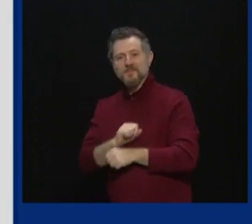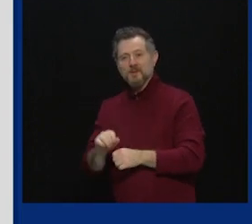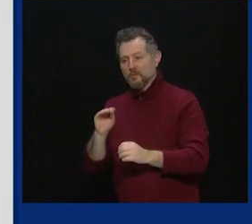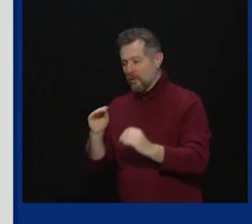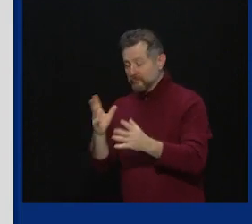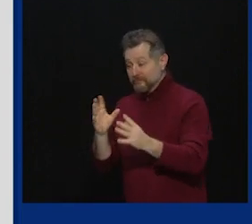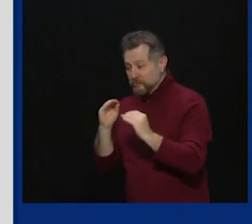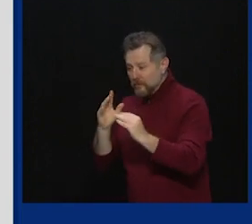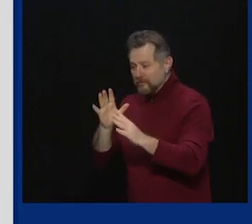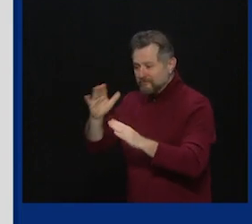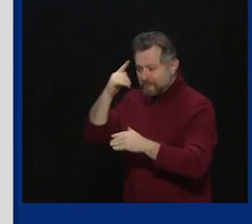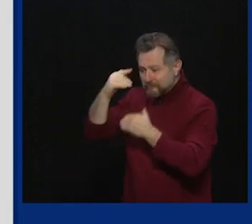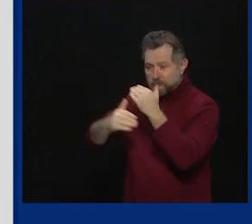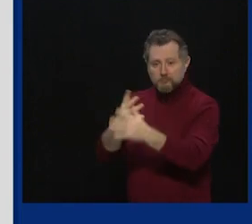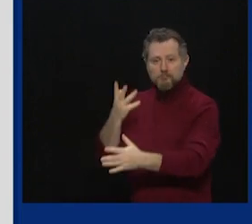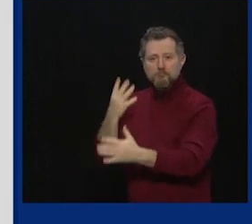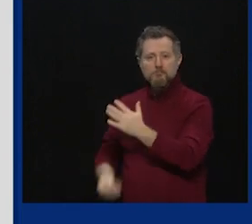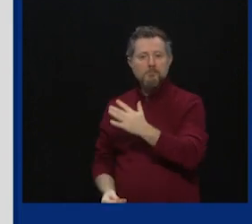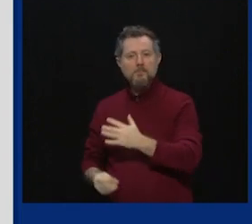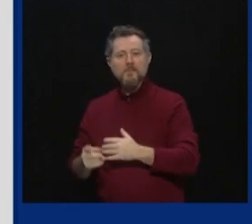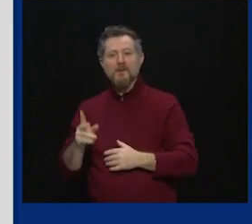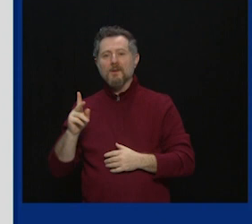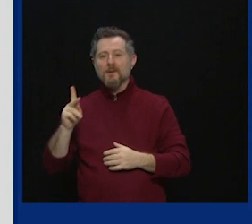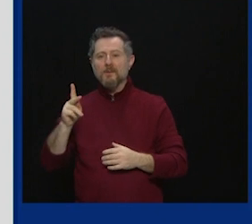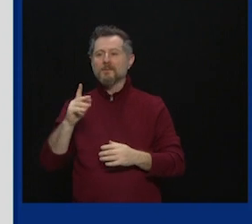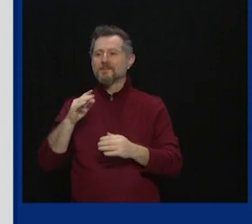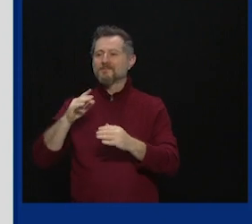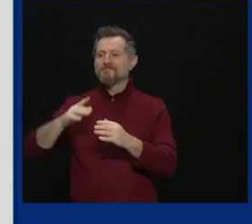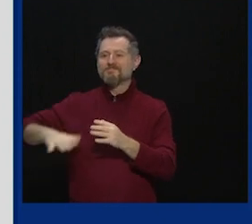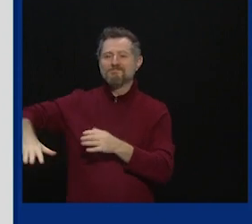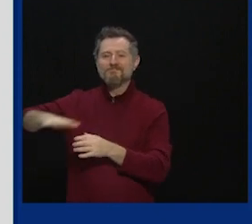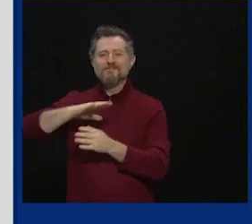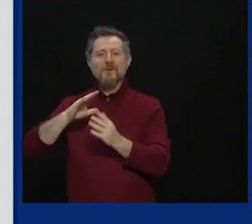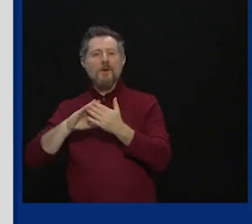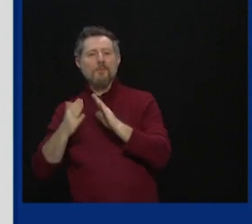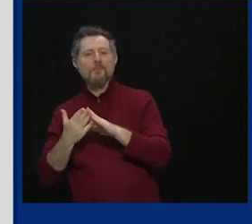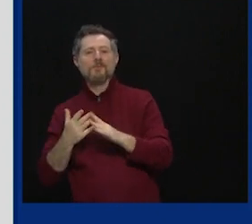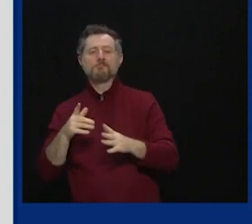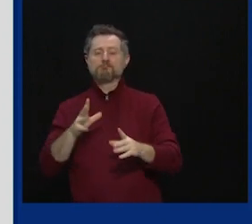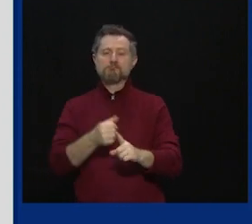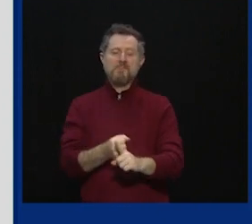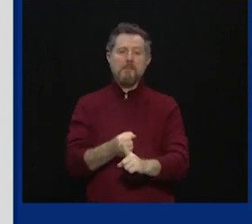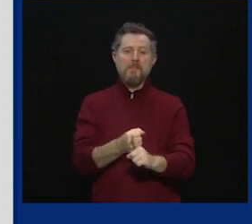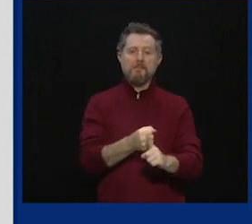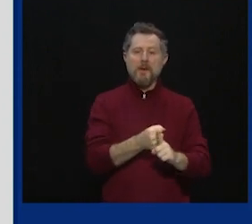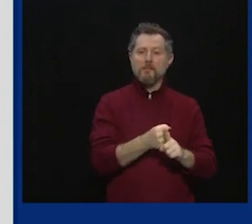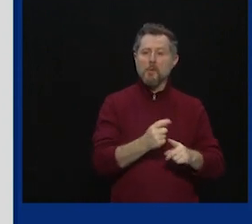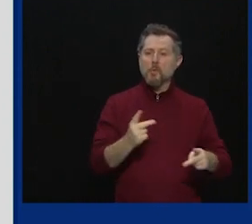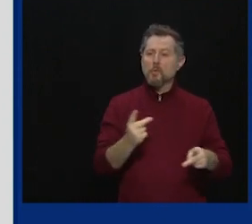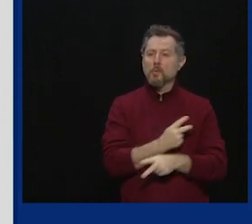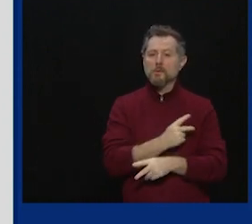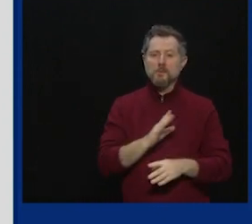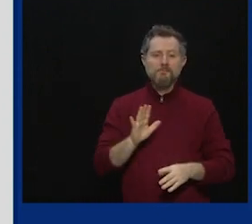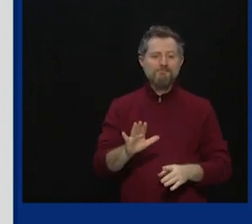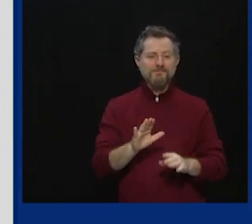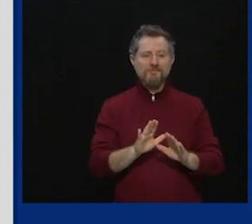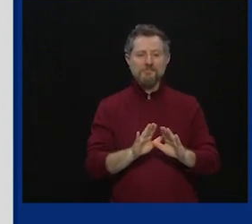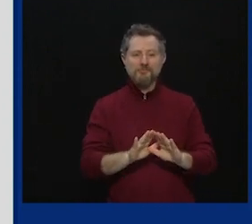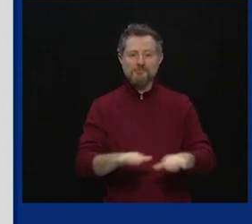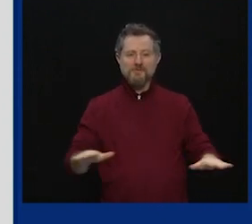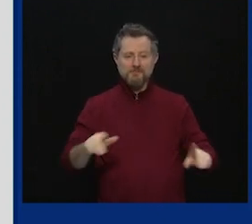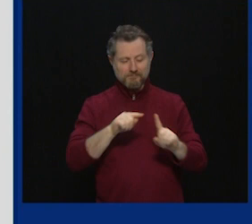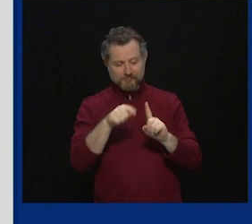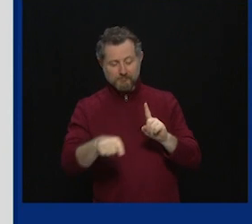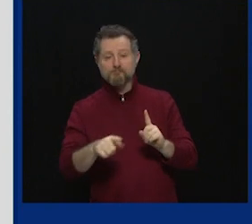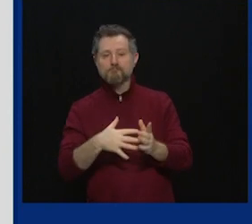communities already hit the hardest by this pandemic. Their children most vulnerable. They're the ones falling hardest behind, and it's something we have to address, and we are